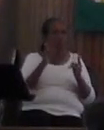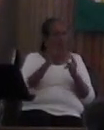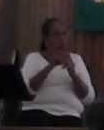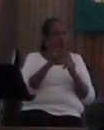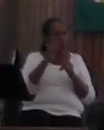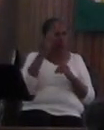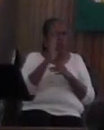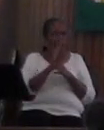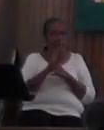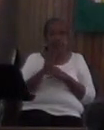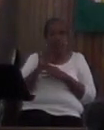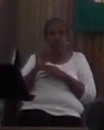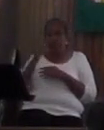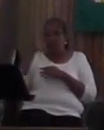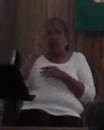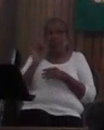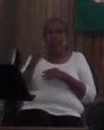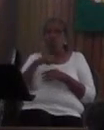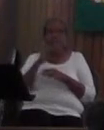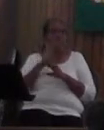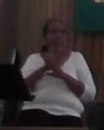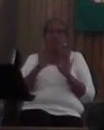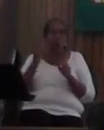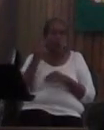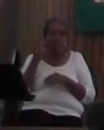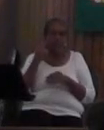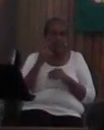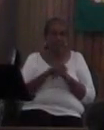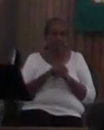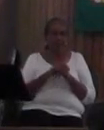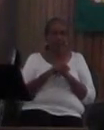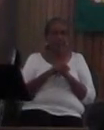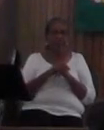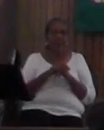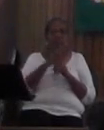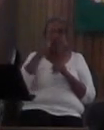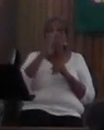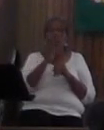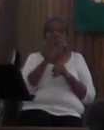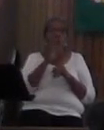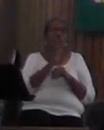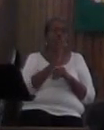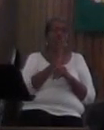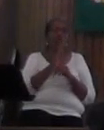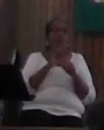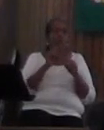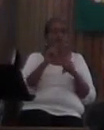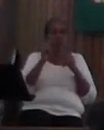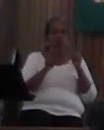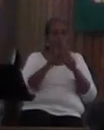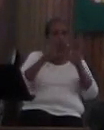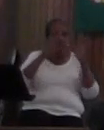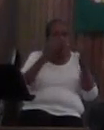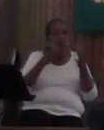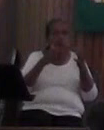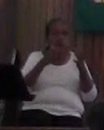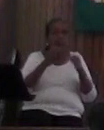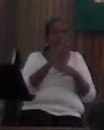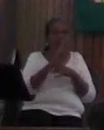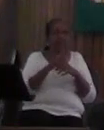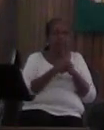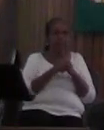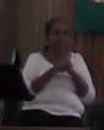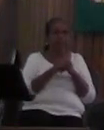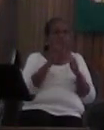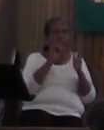The God that we do not see, the unseen God, spoke the universe, the worlds into existence. Verse